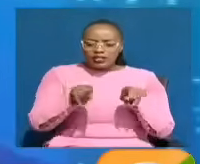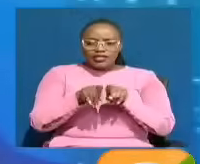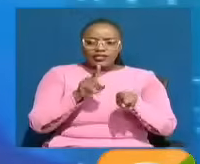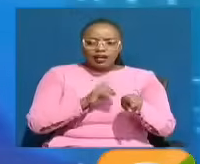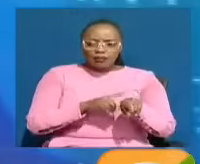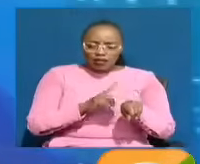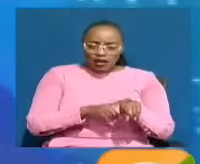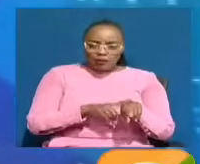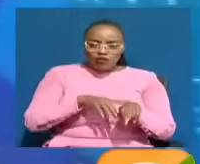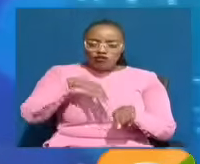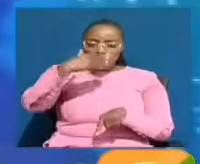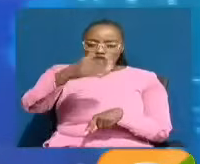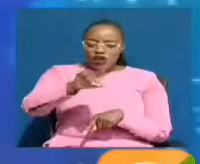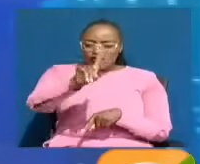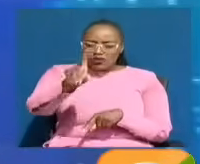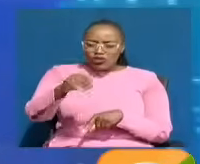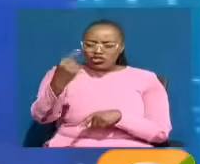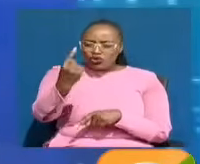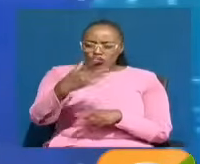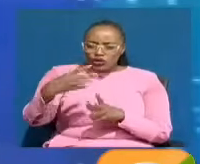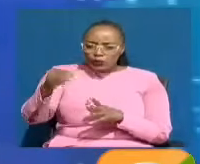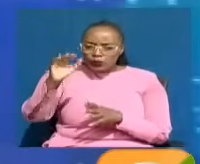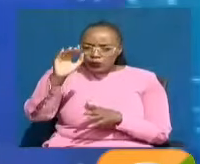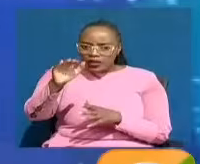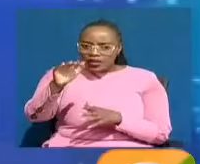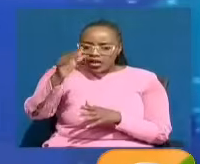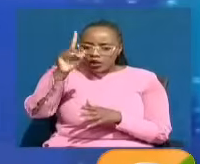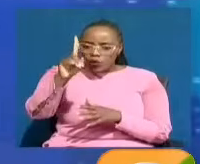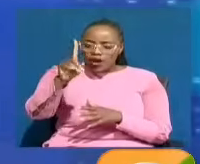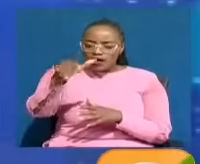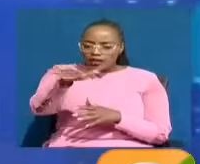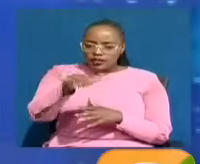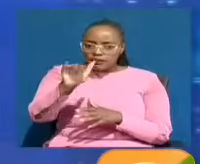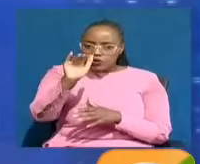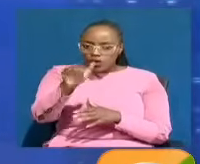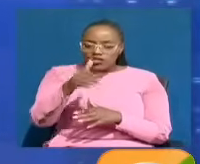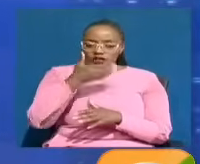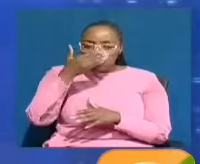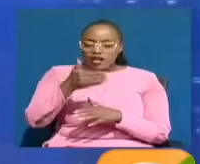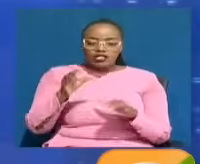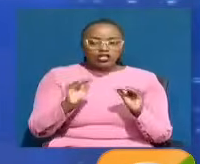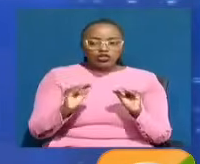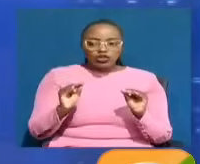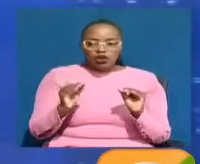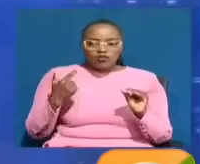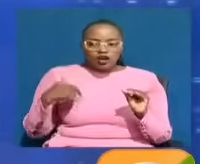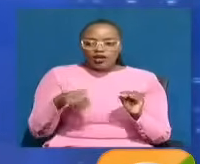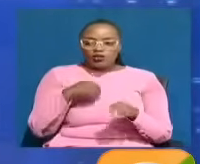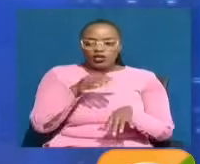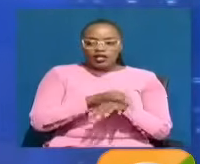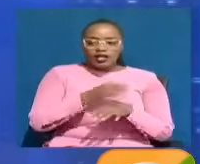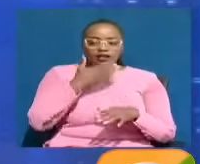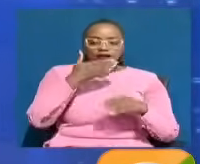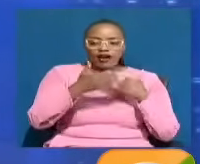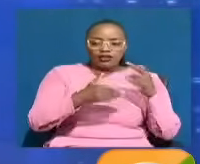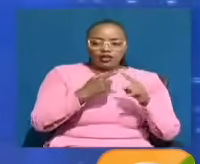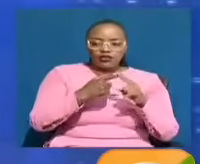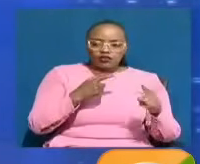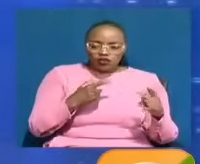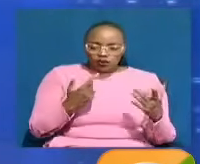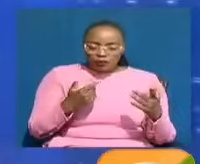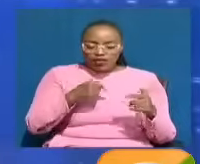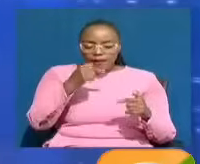for every one question, we're not just going to one space to ask for the answers. We're getting answers from